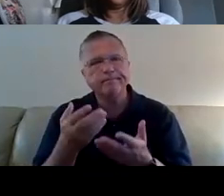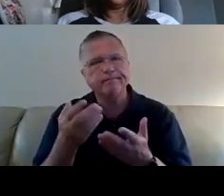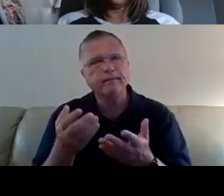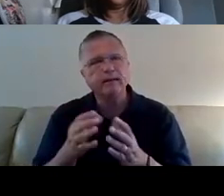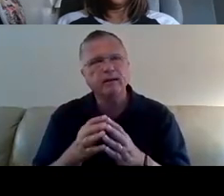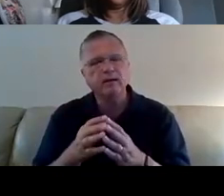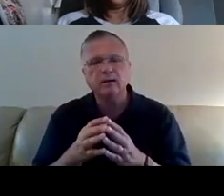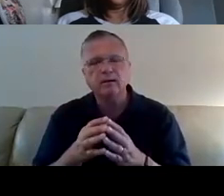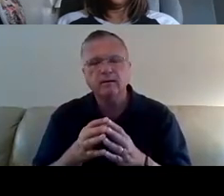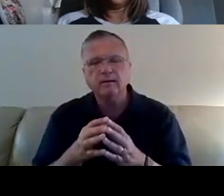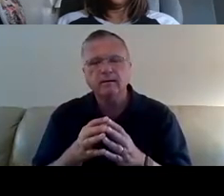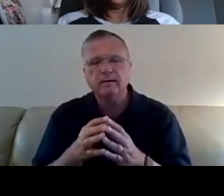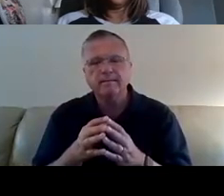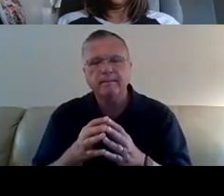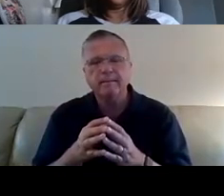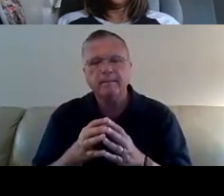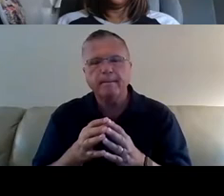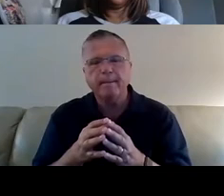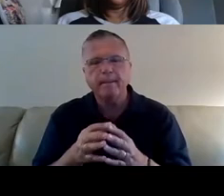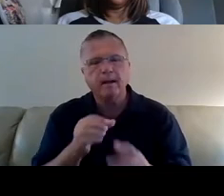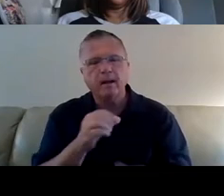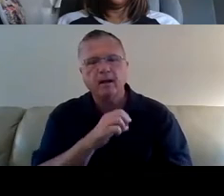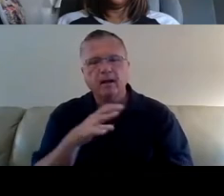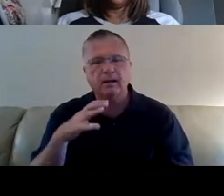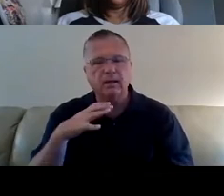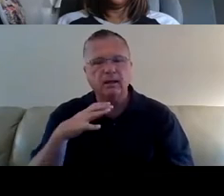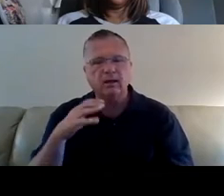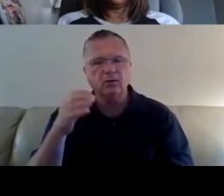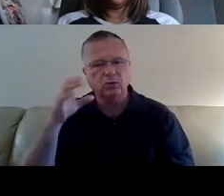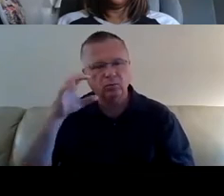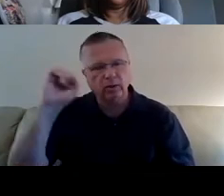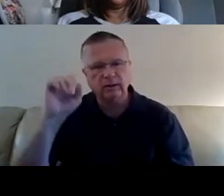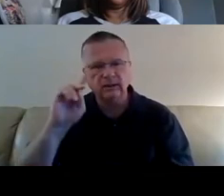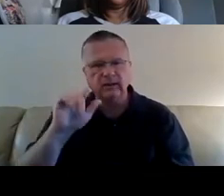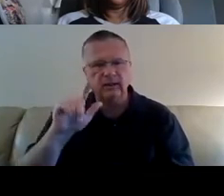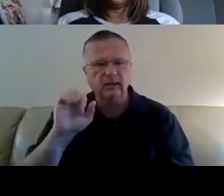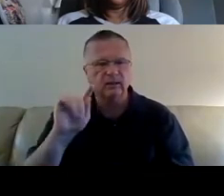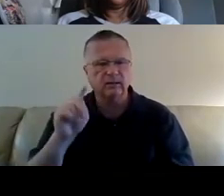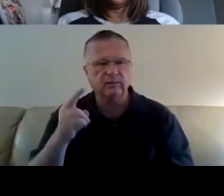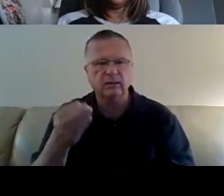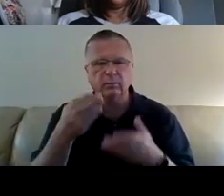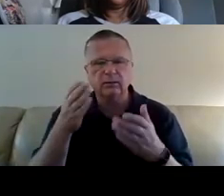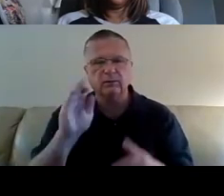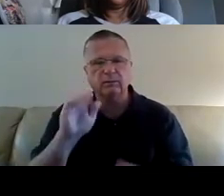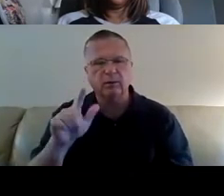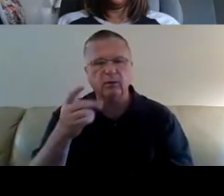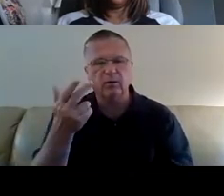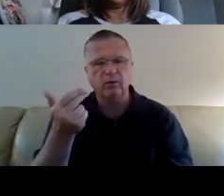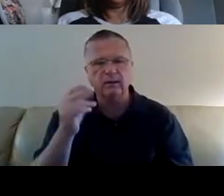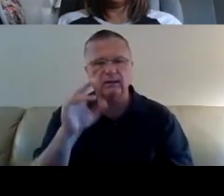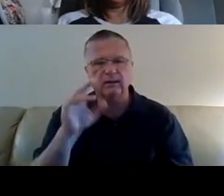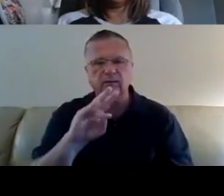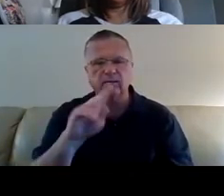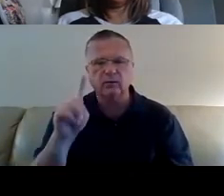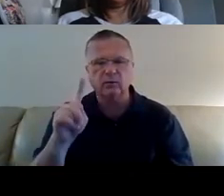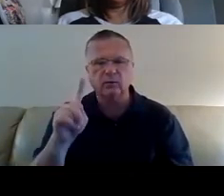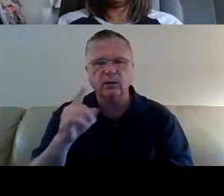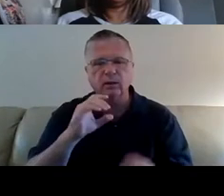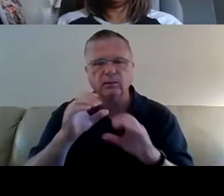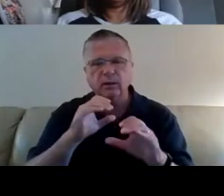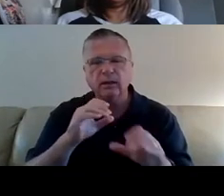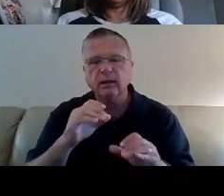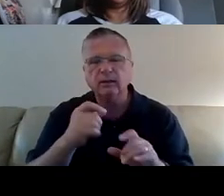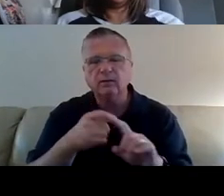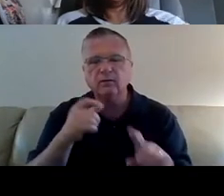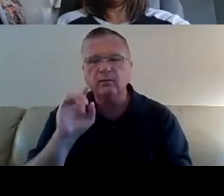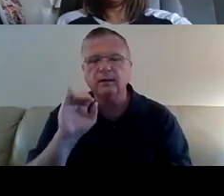Madam Clerk? Council President Kel Smith presents Bill number 1371, Communication from Kevin Fallis, Director